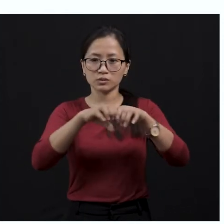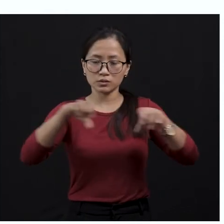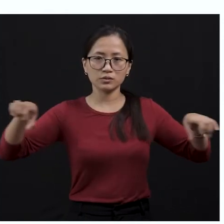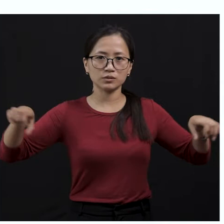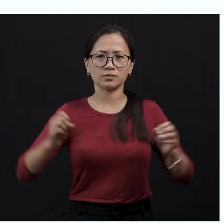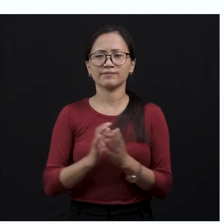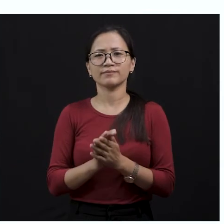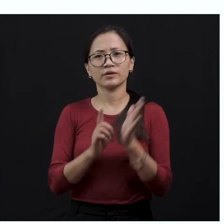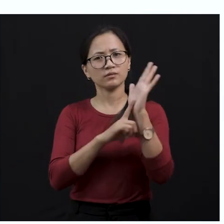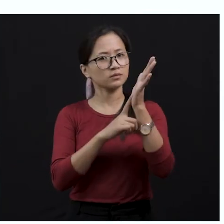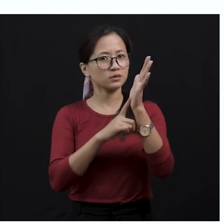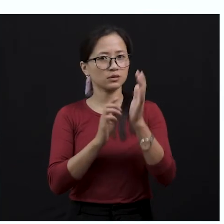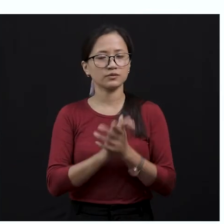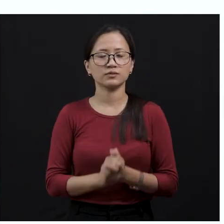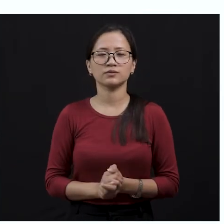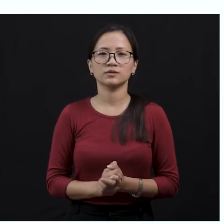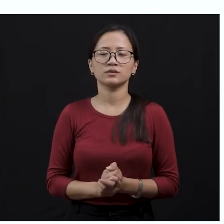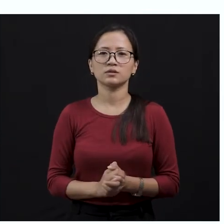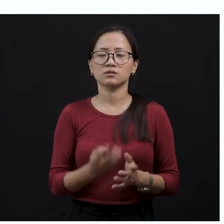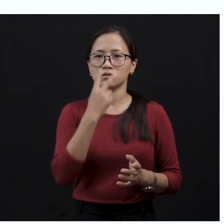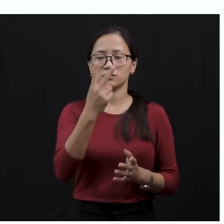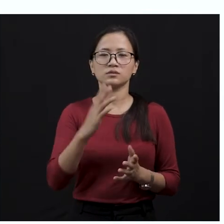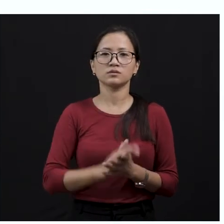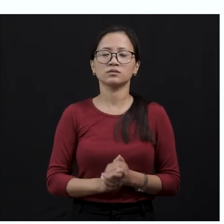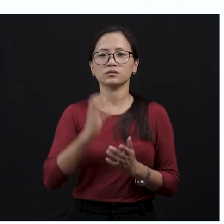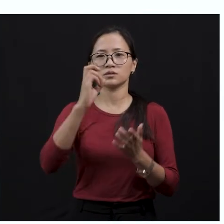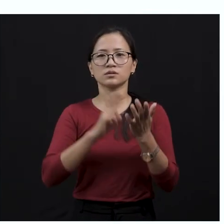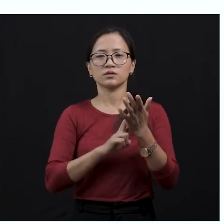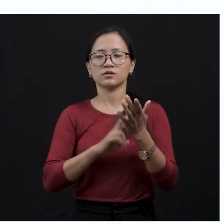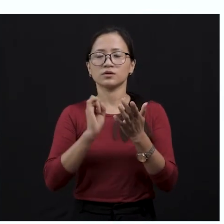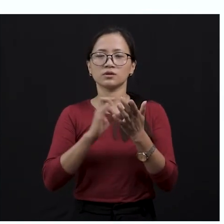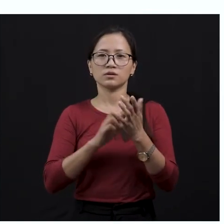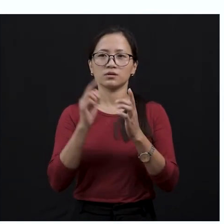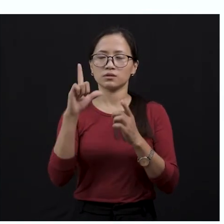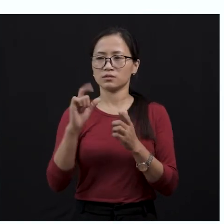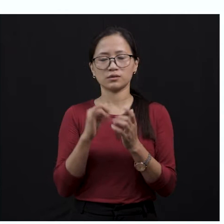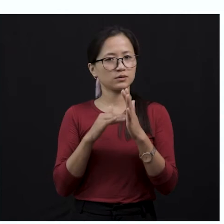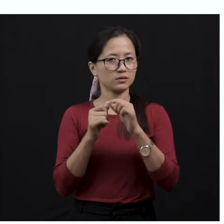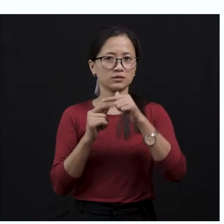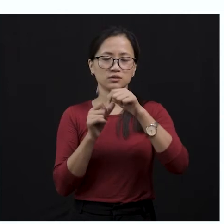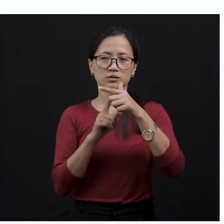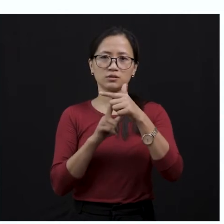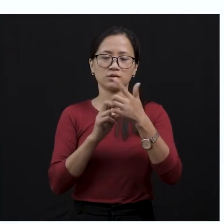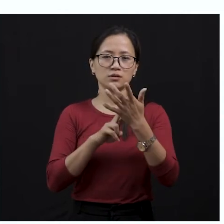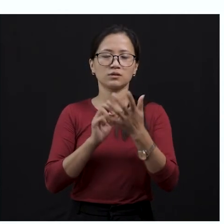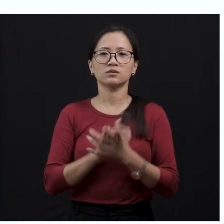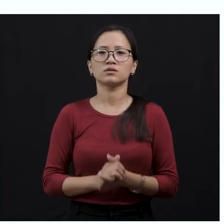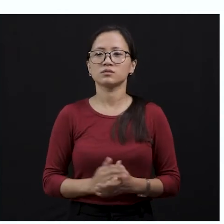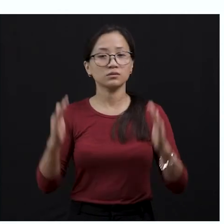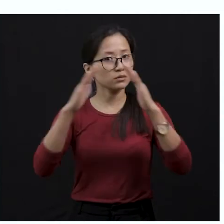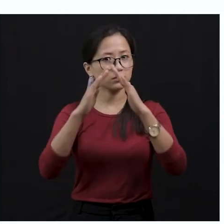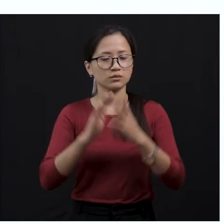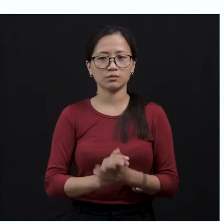with leaves. And then, when we look at the civilization of Indus people, we see that their houses